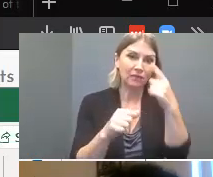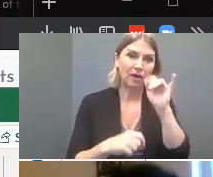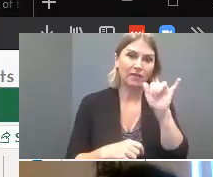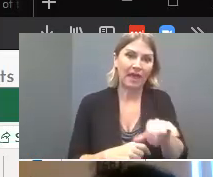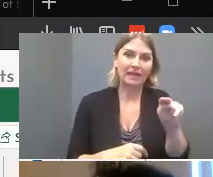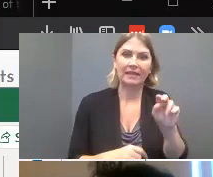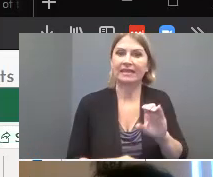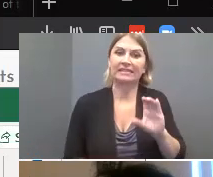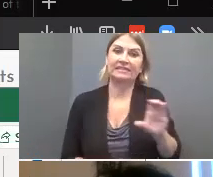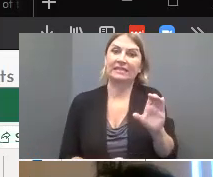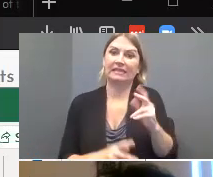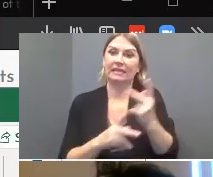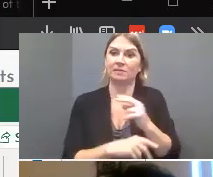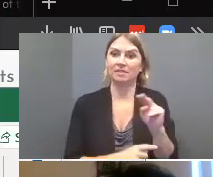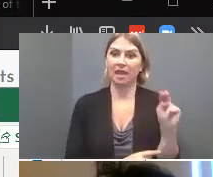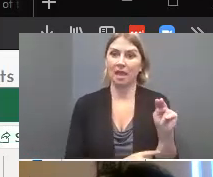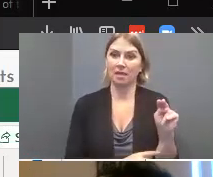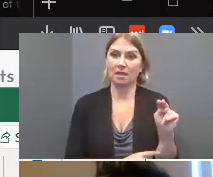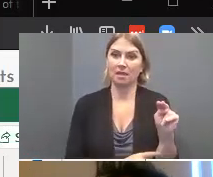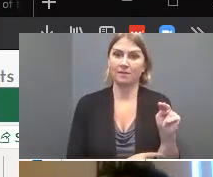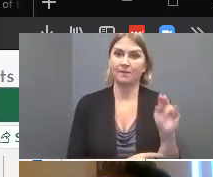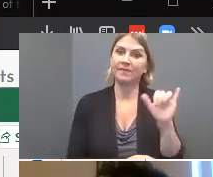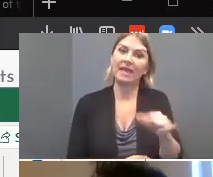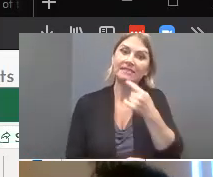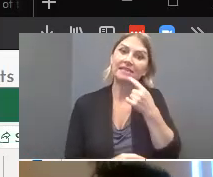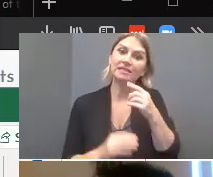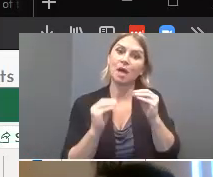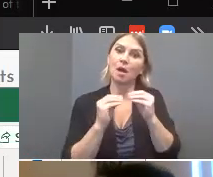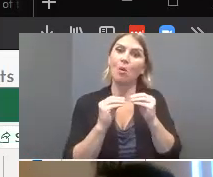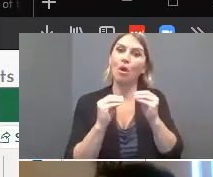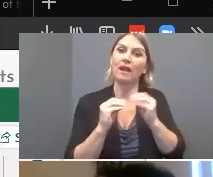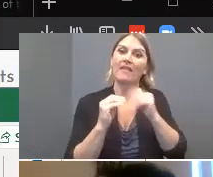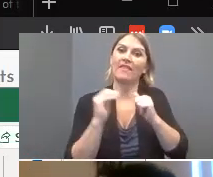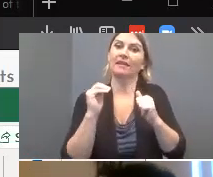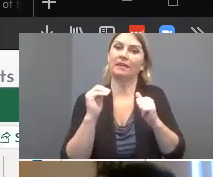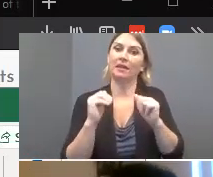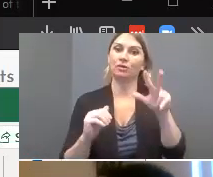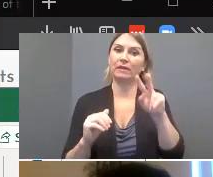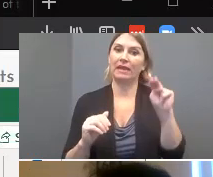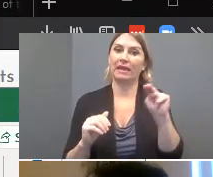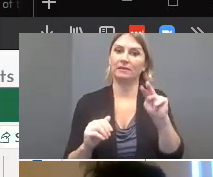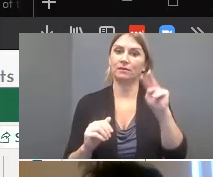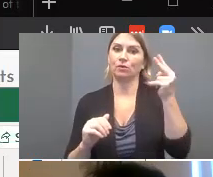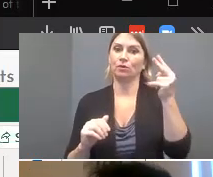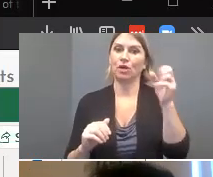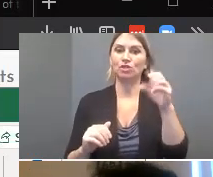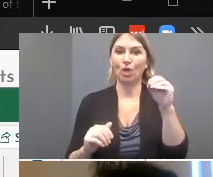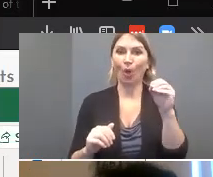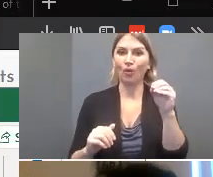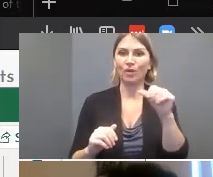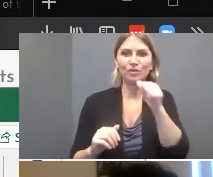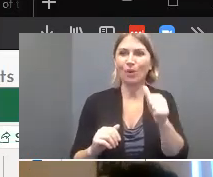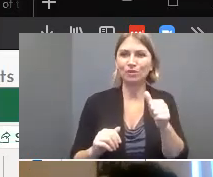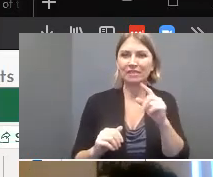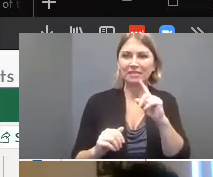c times n, such that it is more than 3n squared. there is no such constant,